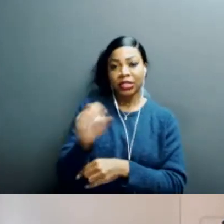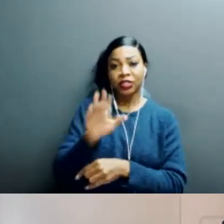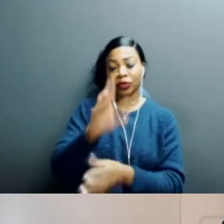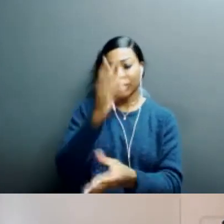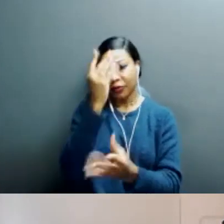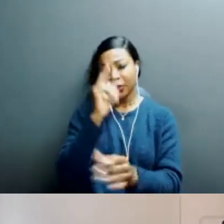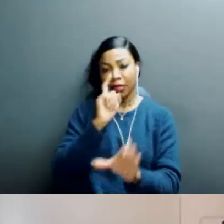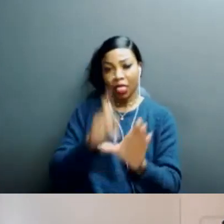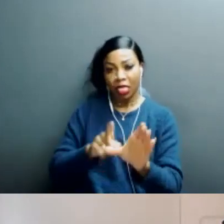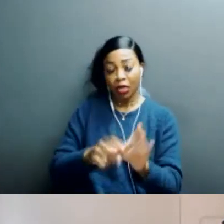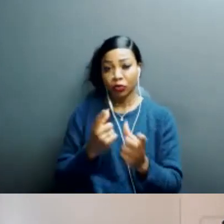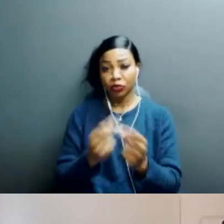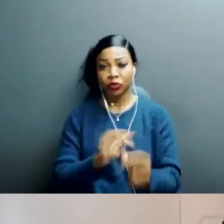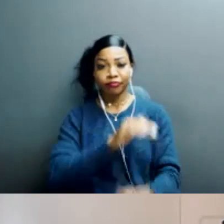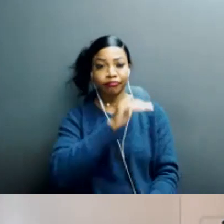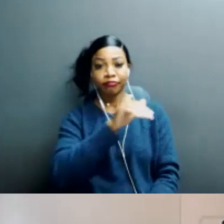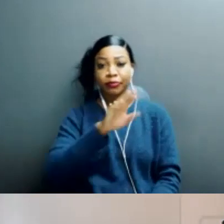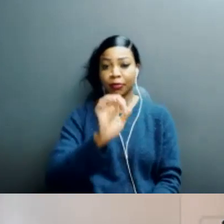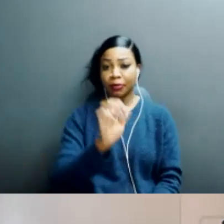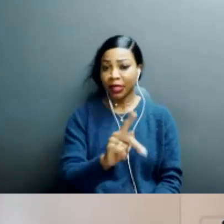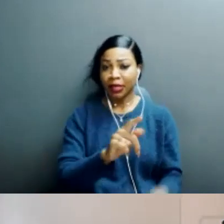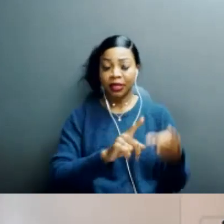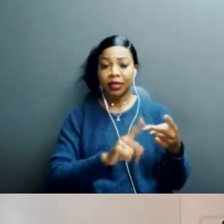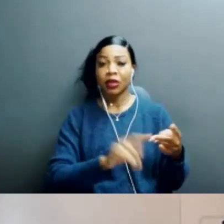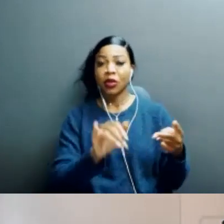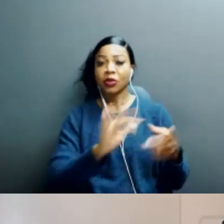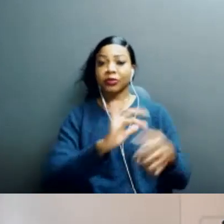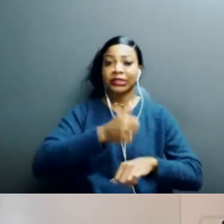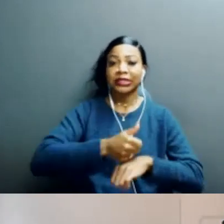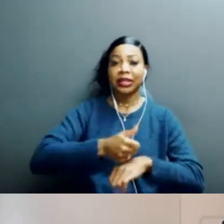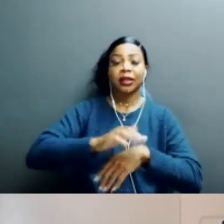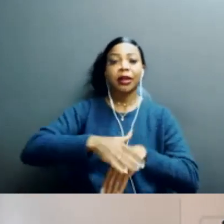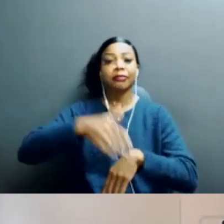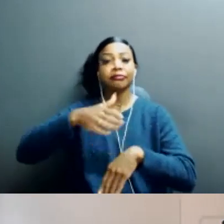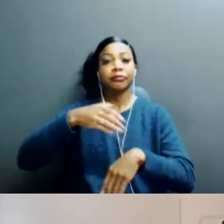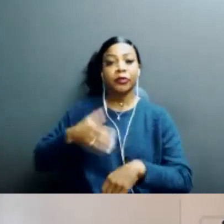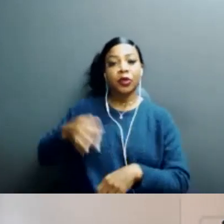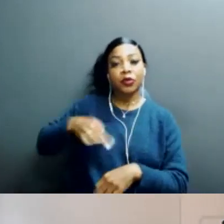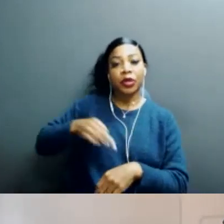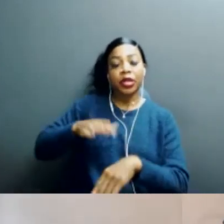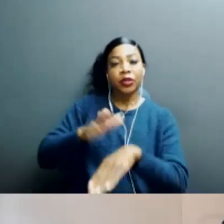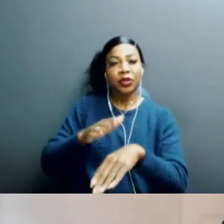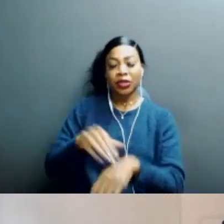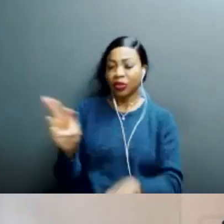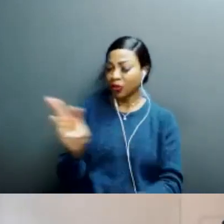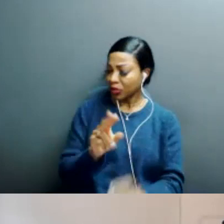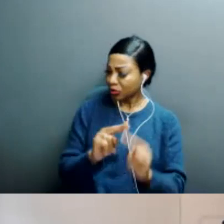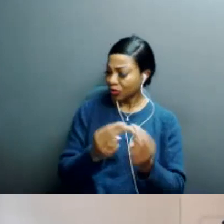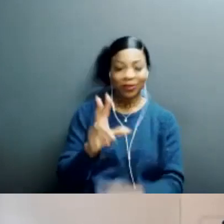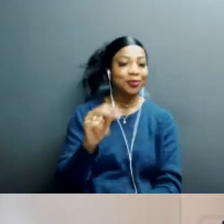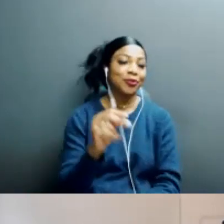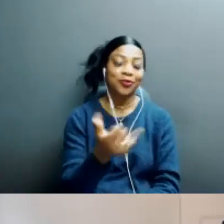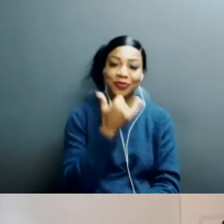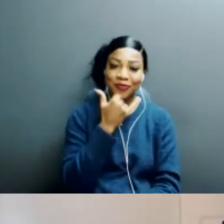going to want to do is talk to your bank you're also going to want to set up credit alerts with uh Western not Western Union the other one